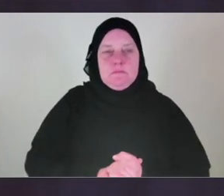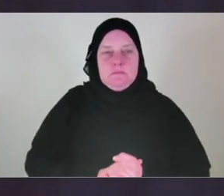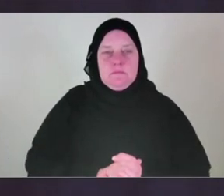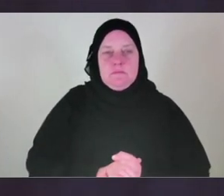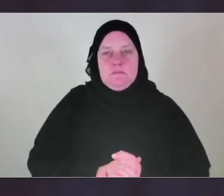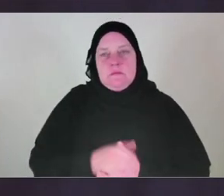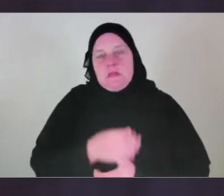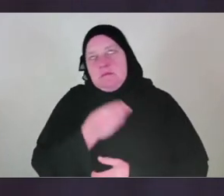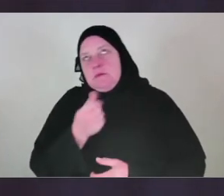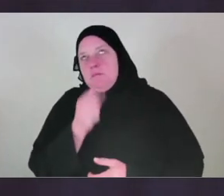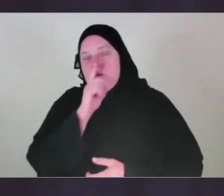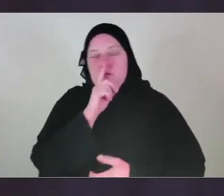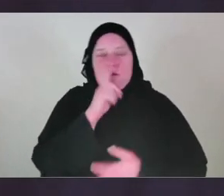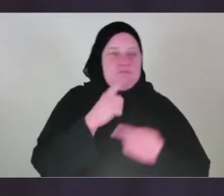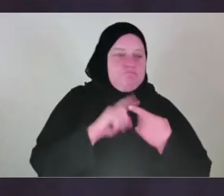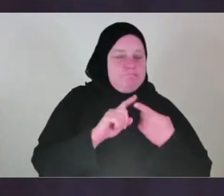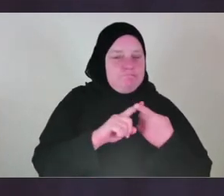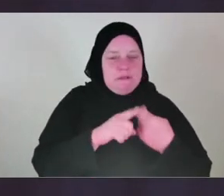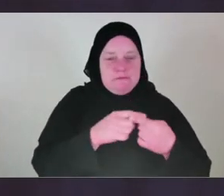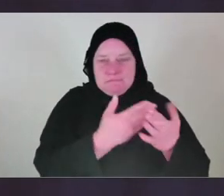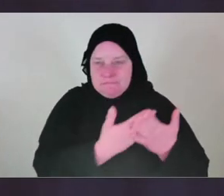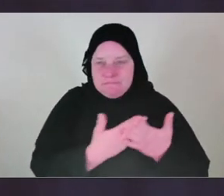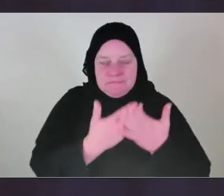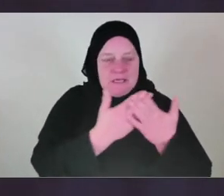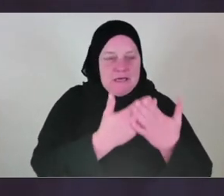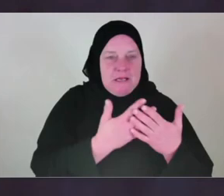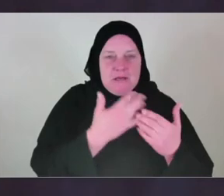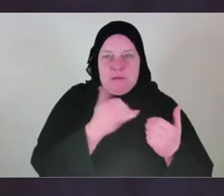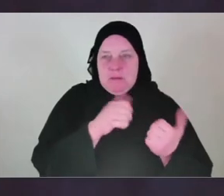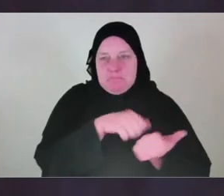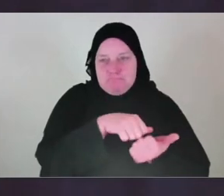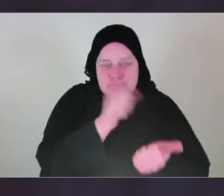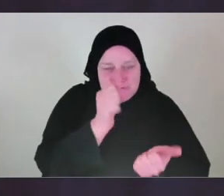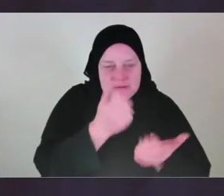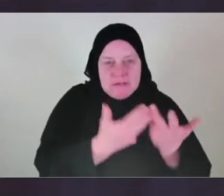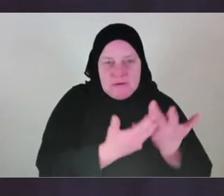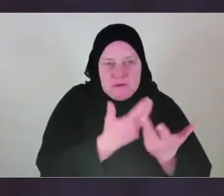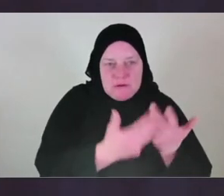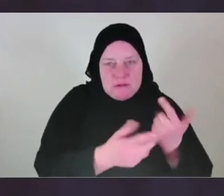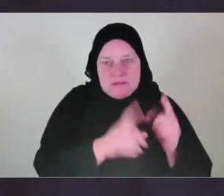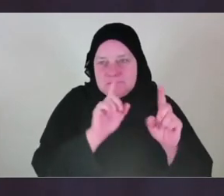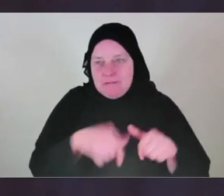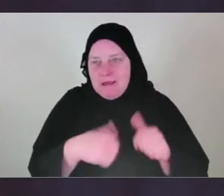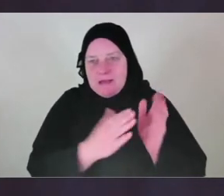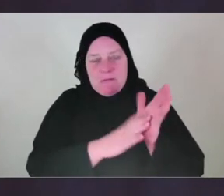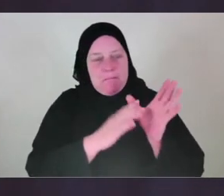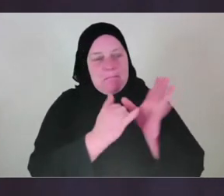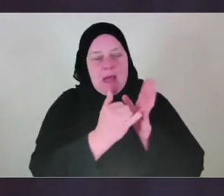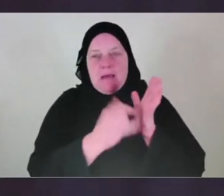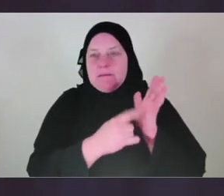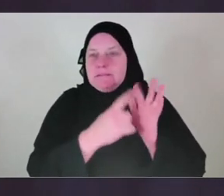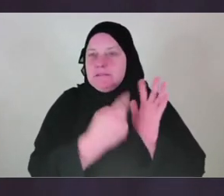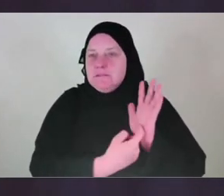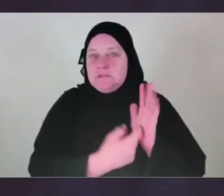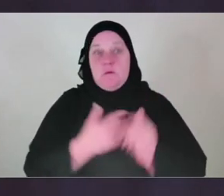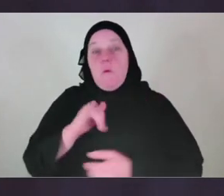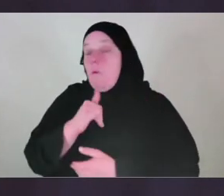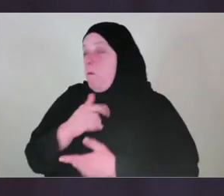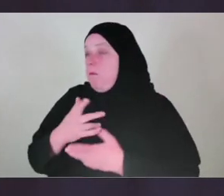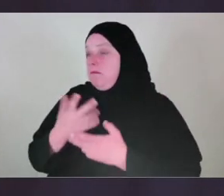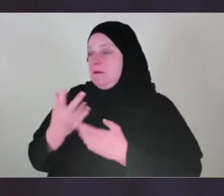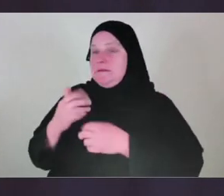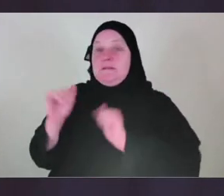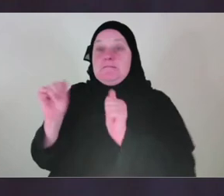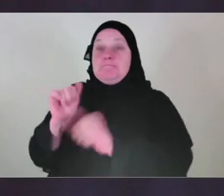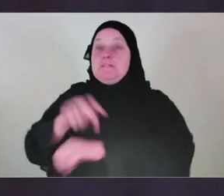degree and they've gone on to, if they're going for their masters, some people, they've got a trade, they're probably in their